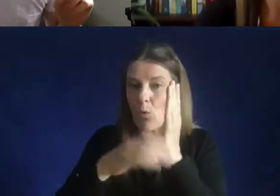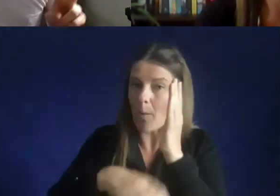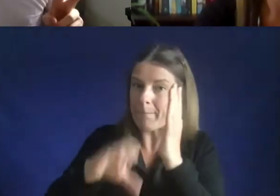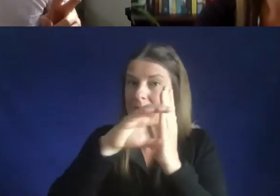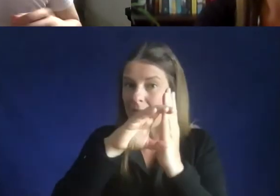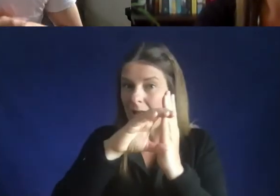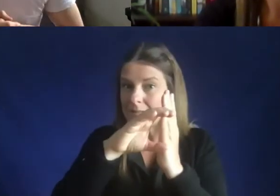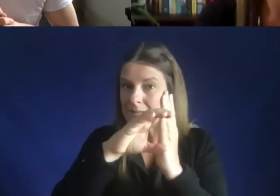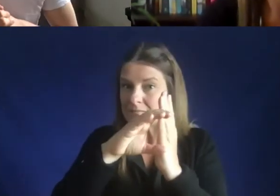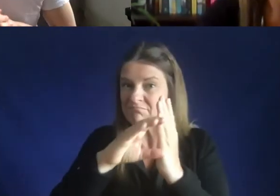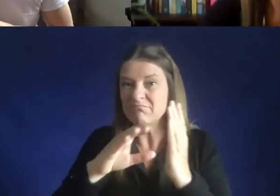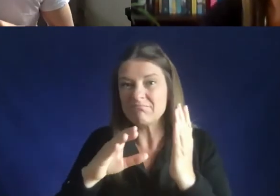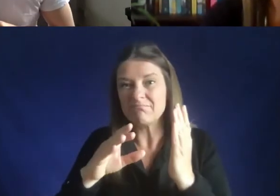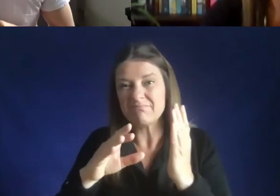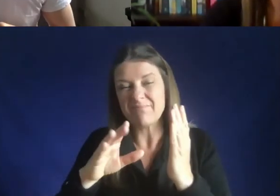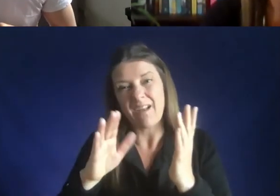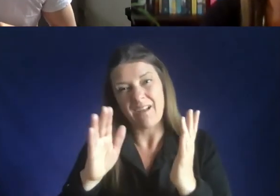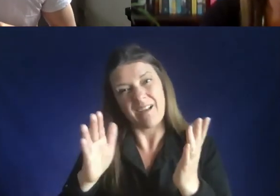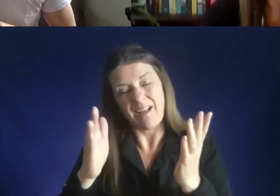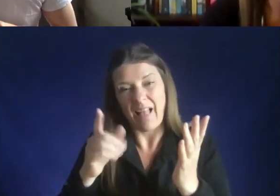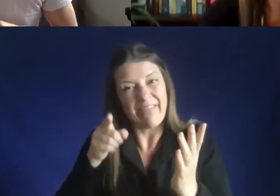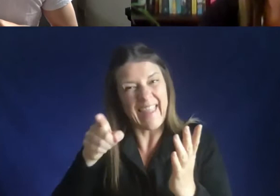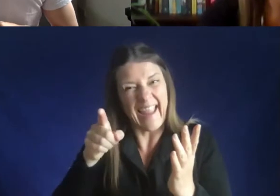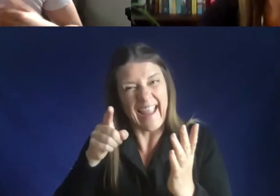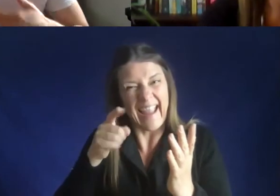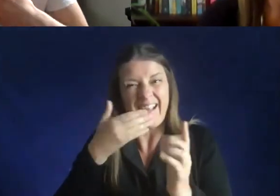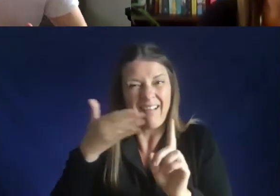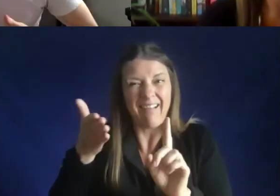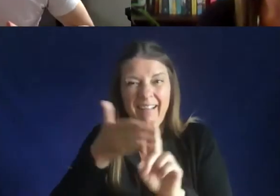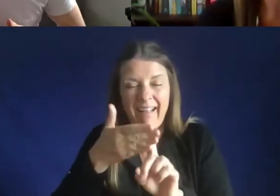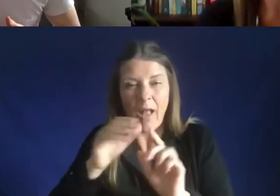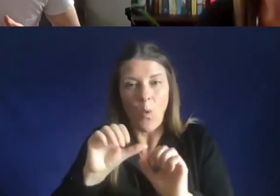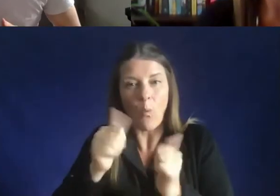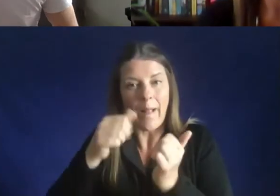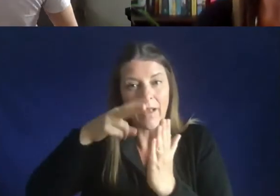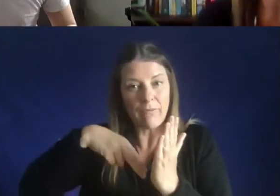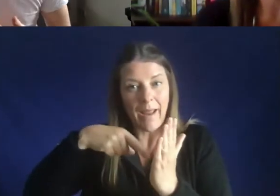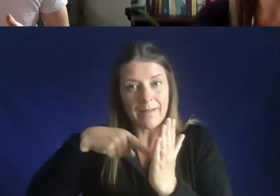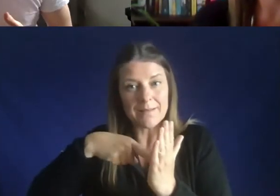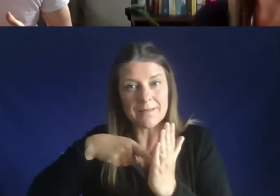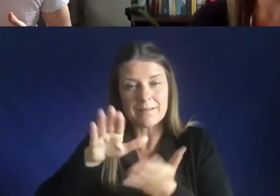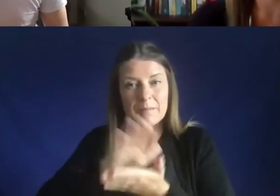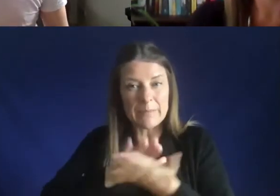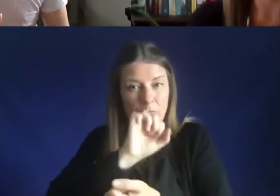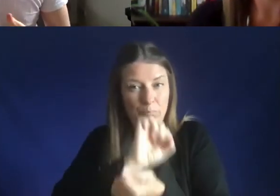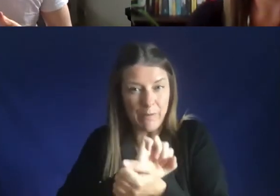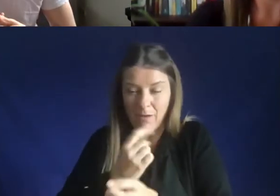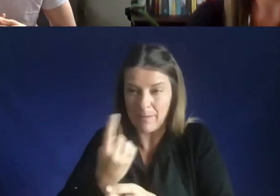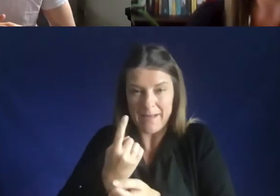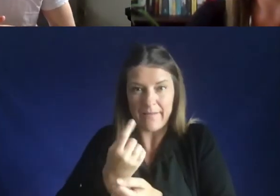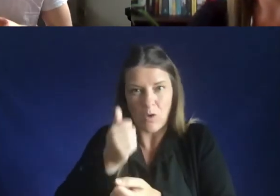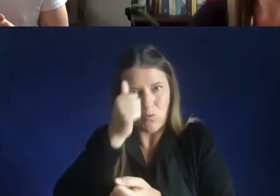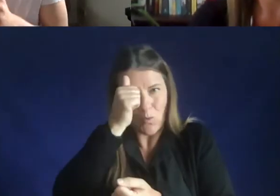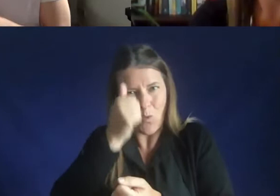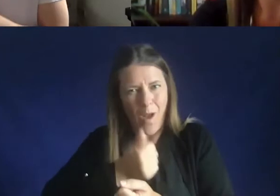well read, I suppose. And so they know how to access Shakespeare, whereas I think that if you took Shakespeare